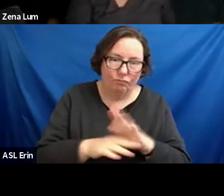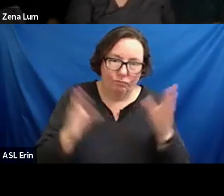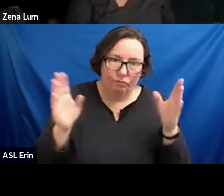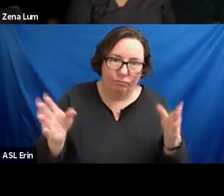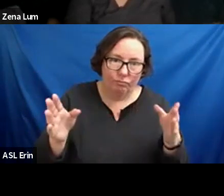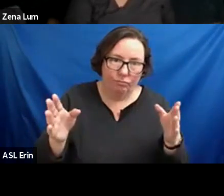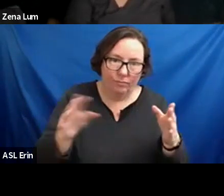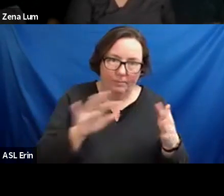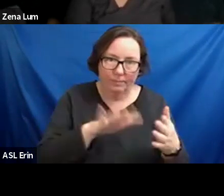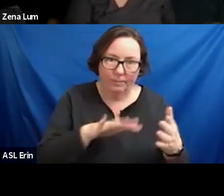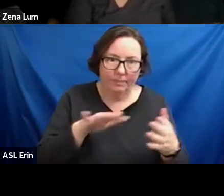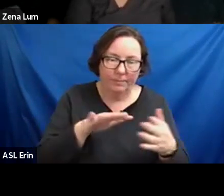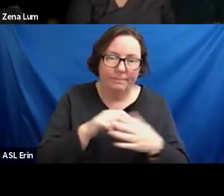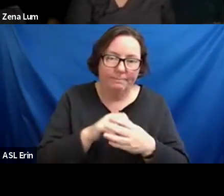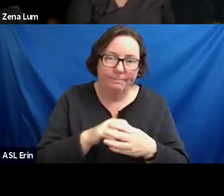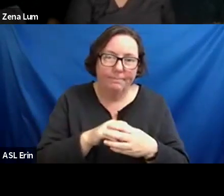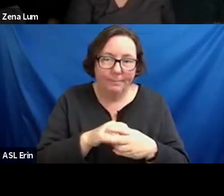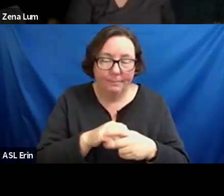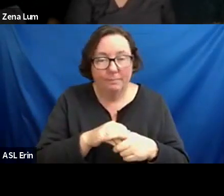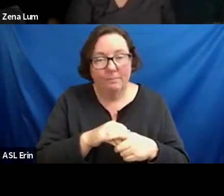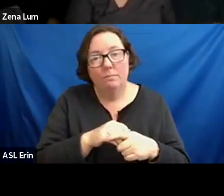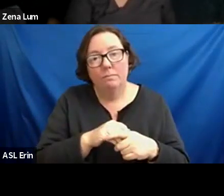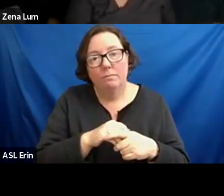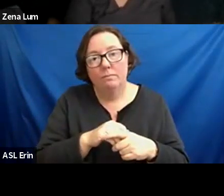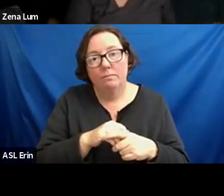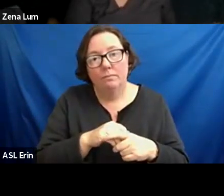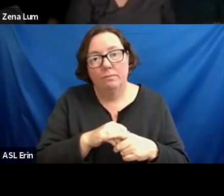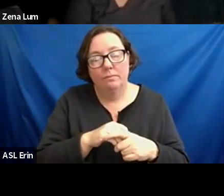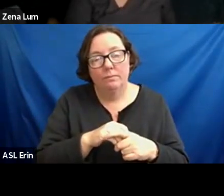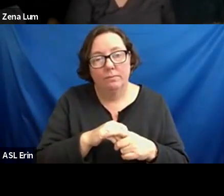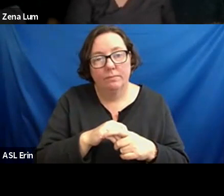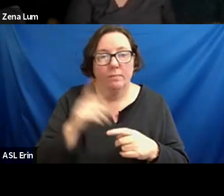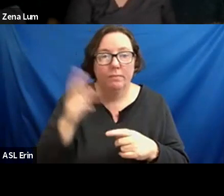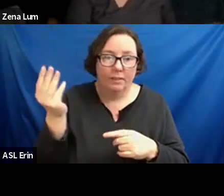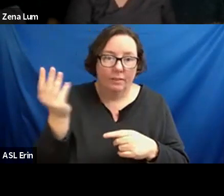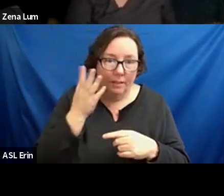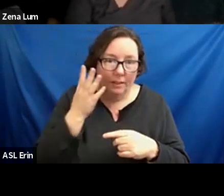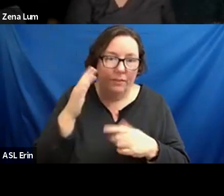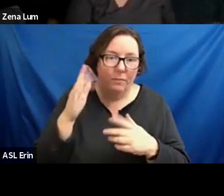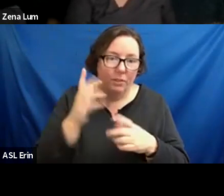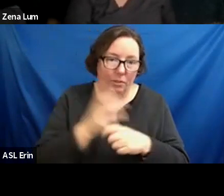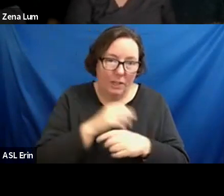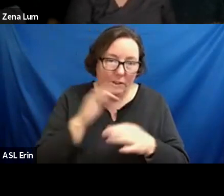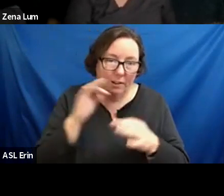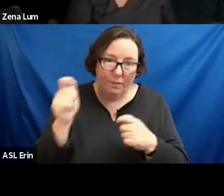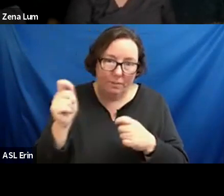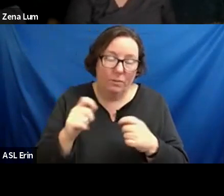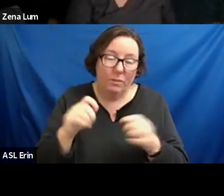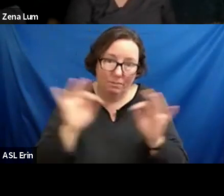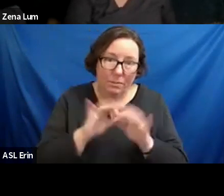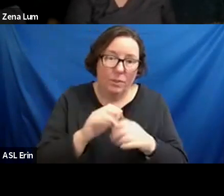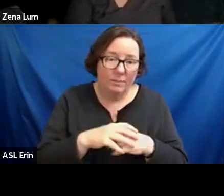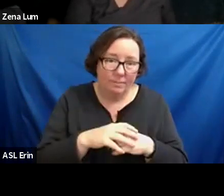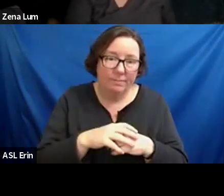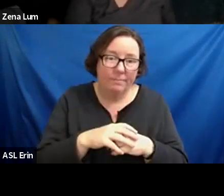and of, you know, the jurisprudence with respect to this. This is going to require some